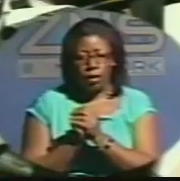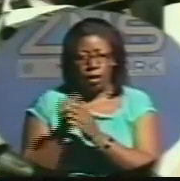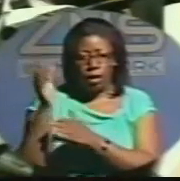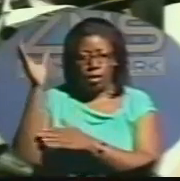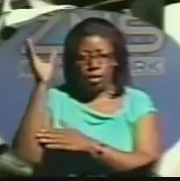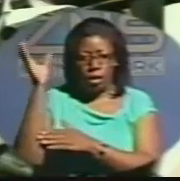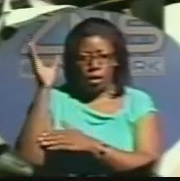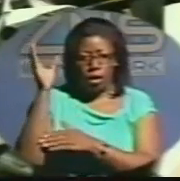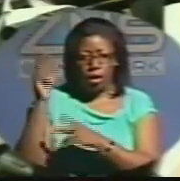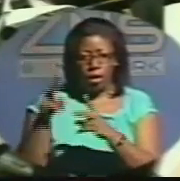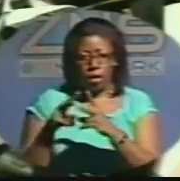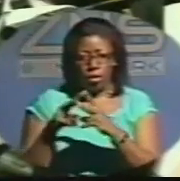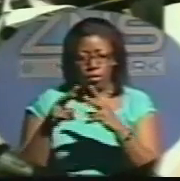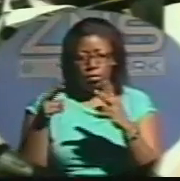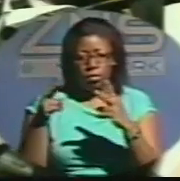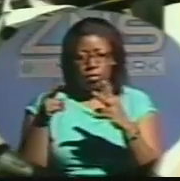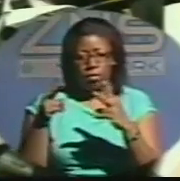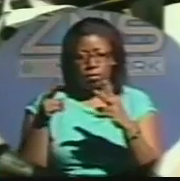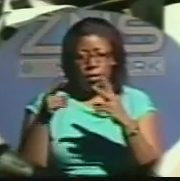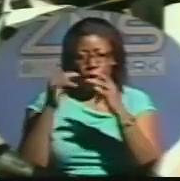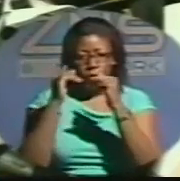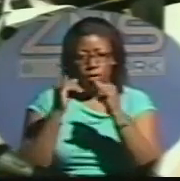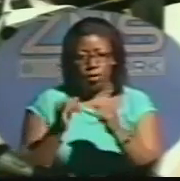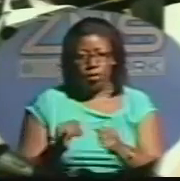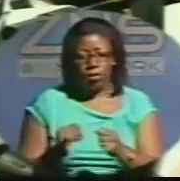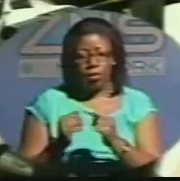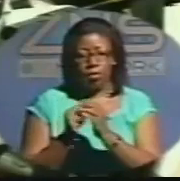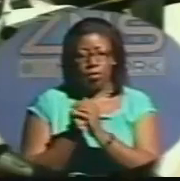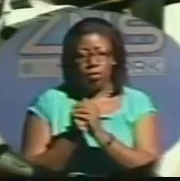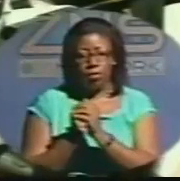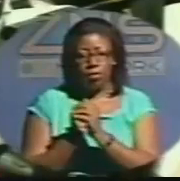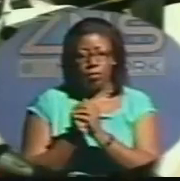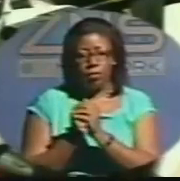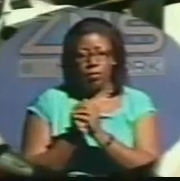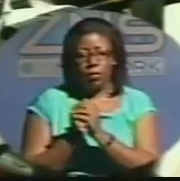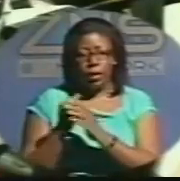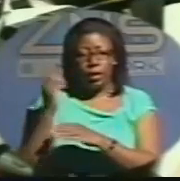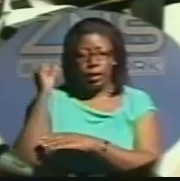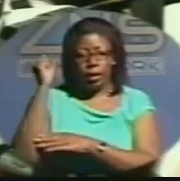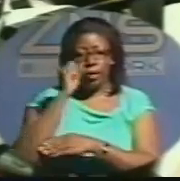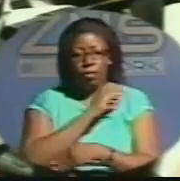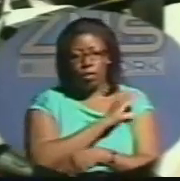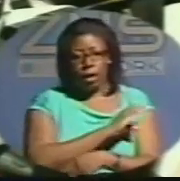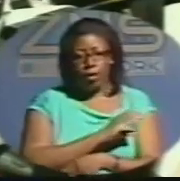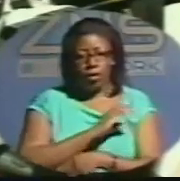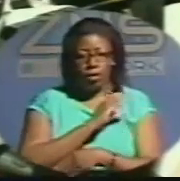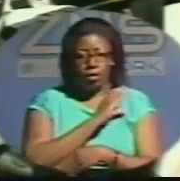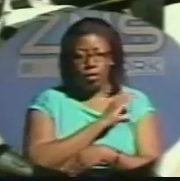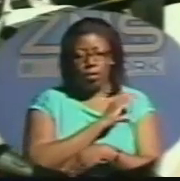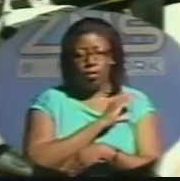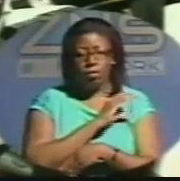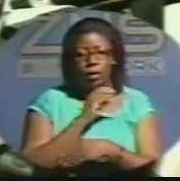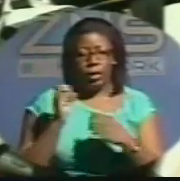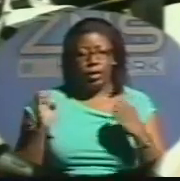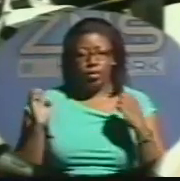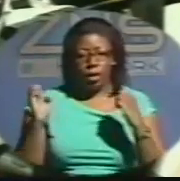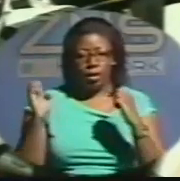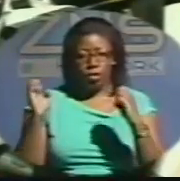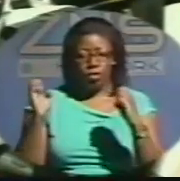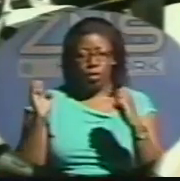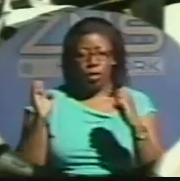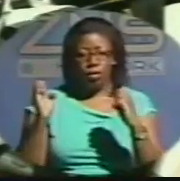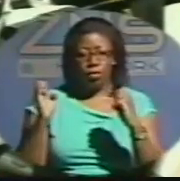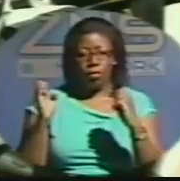Charlies are very rare individuals. When we find men and women of his character and his disposition, with his energy,